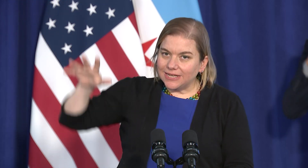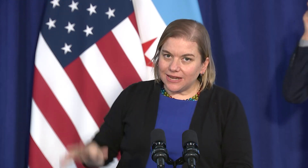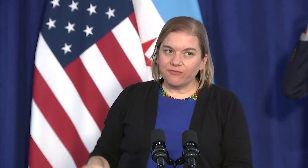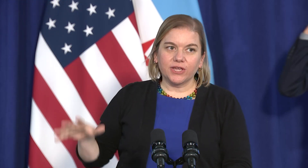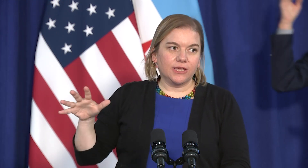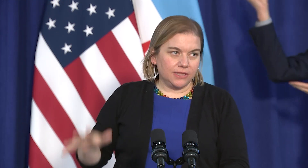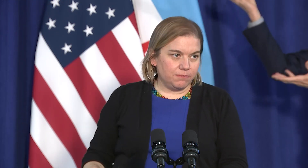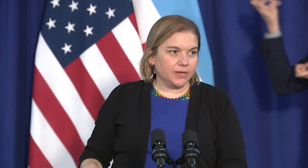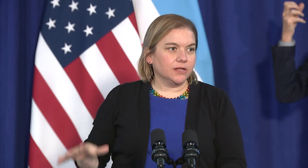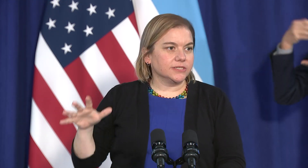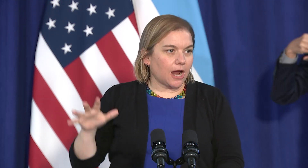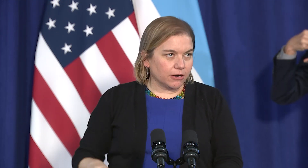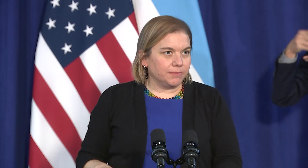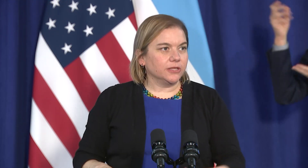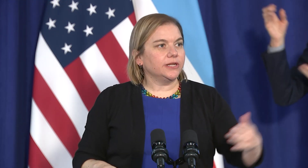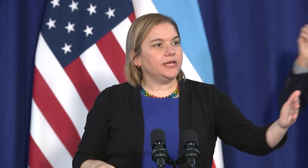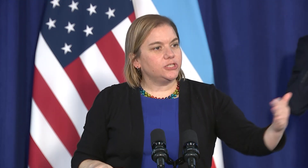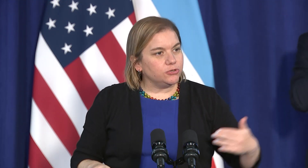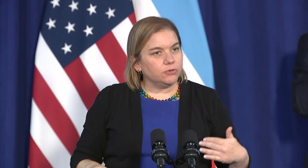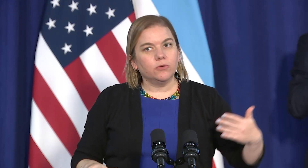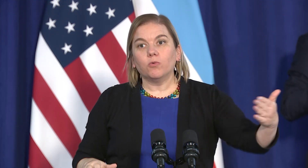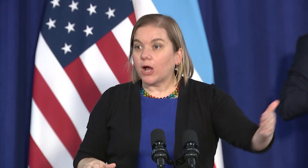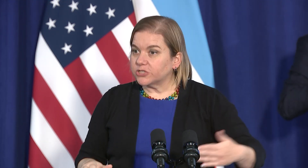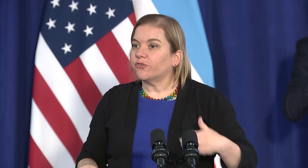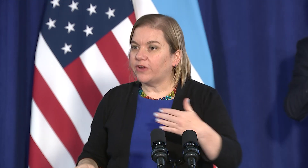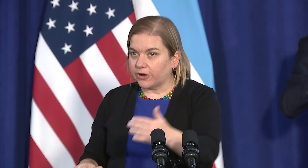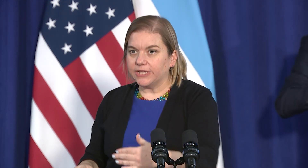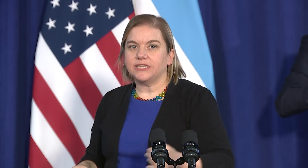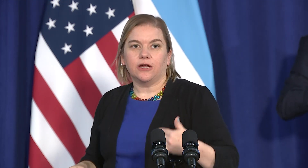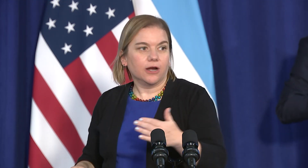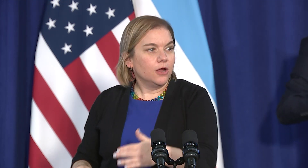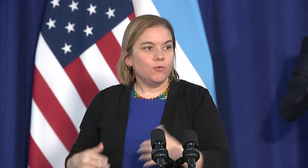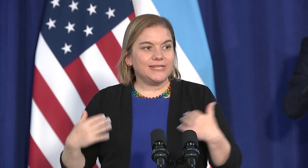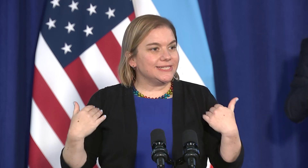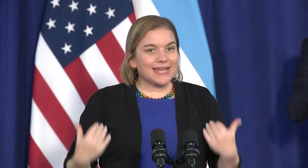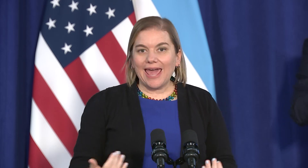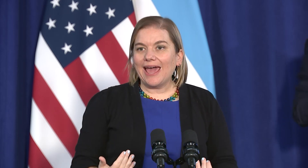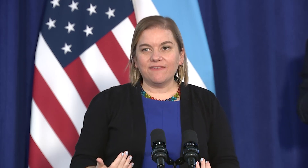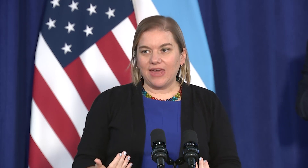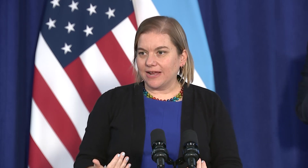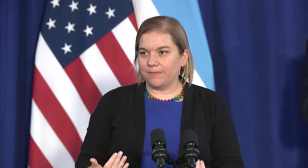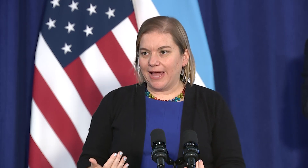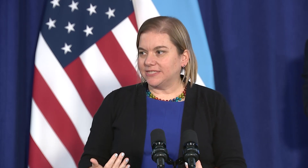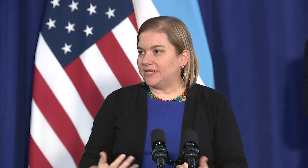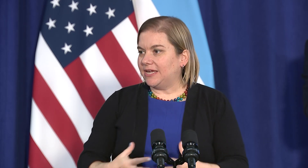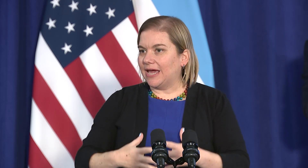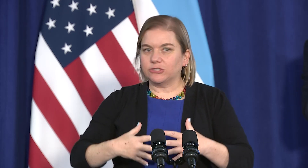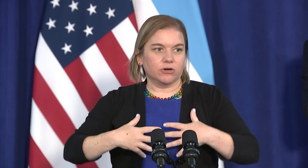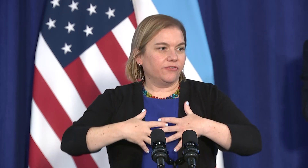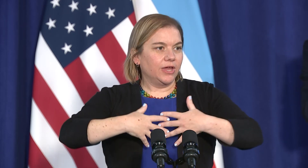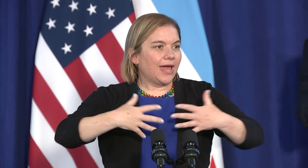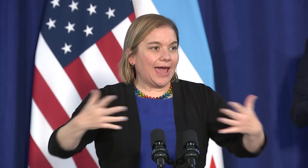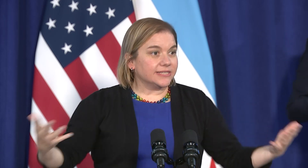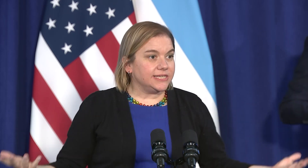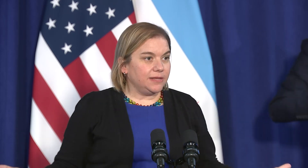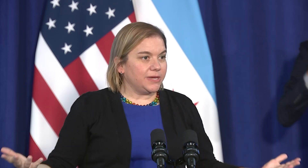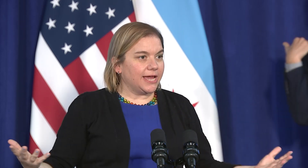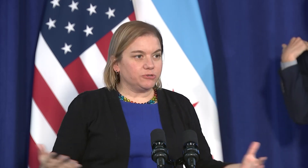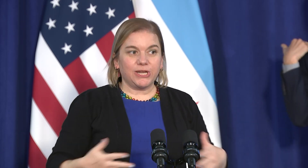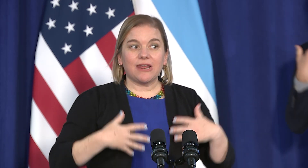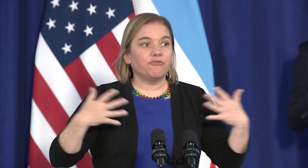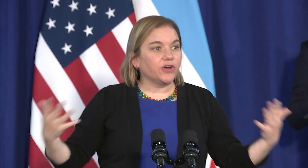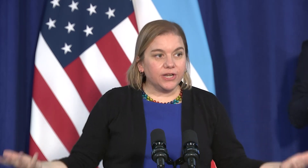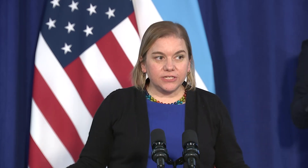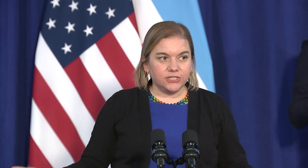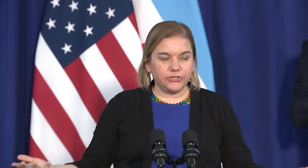to significantly build our ability to watch for variants here. We didn't have that capacity sort of as